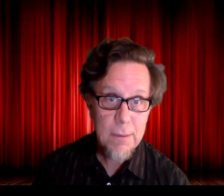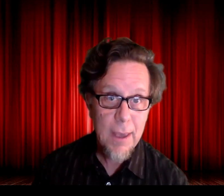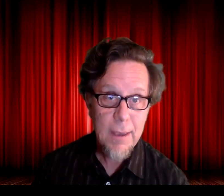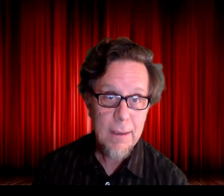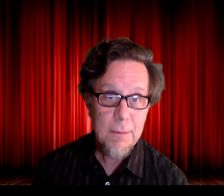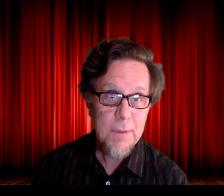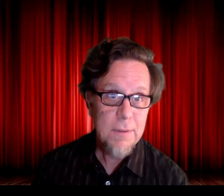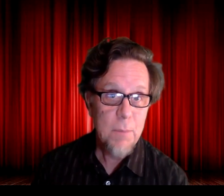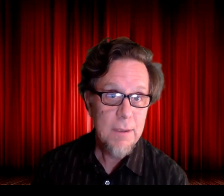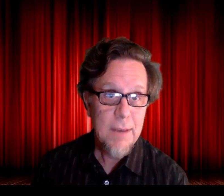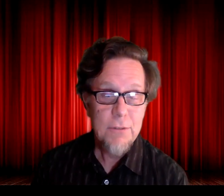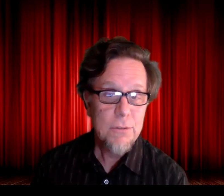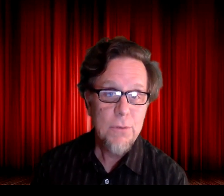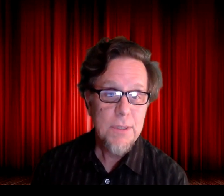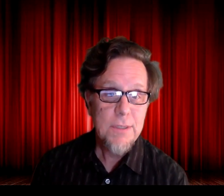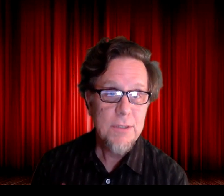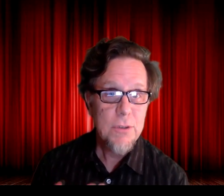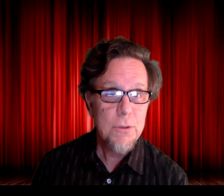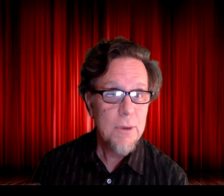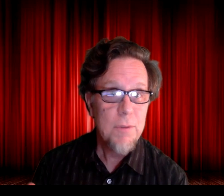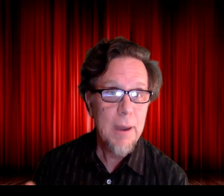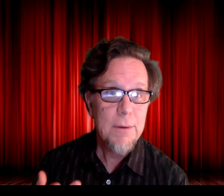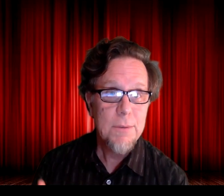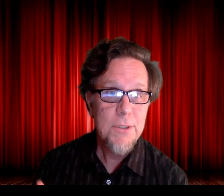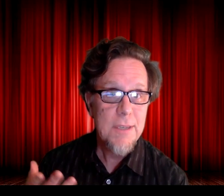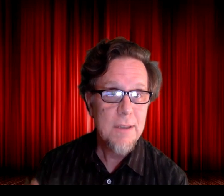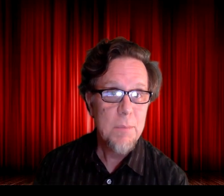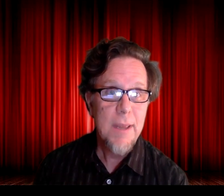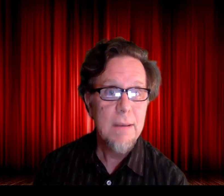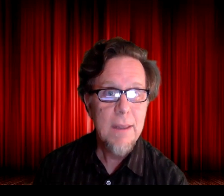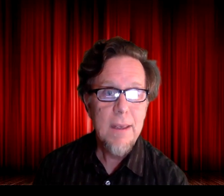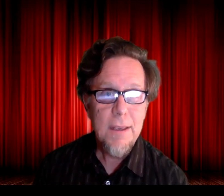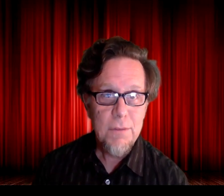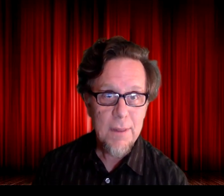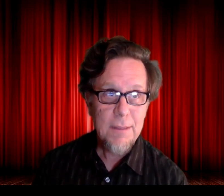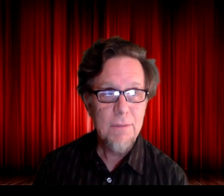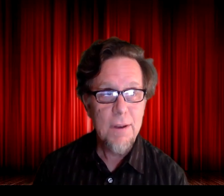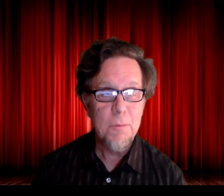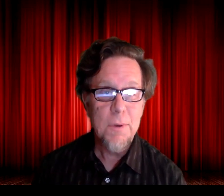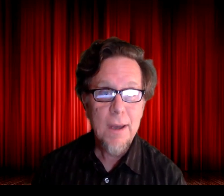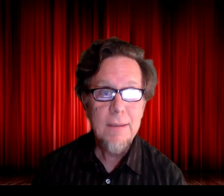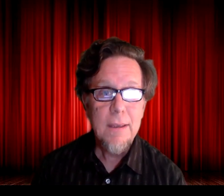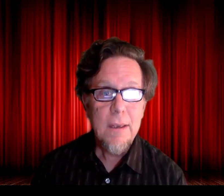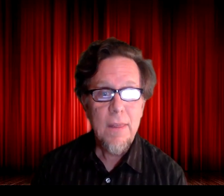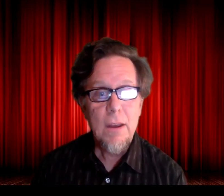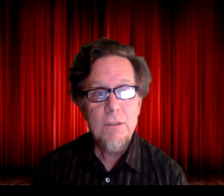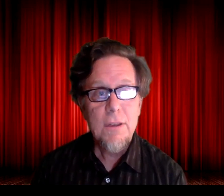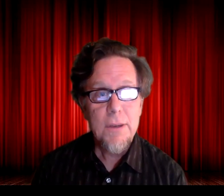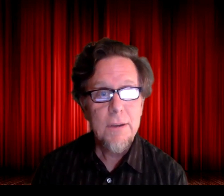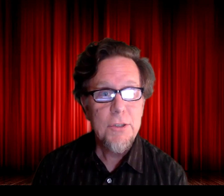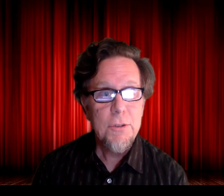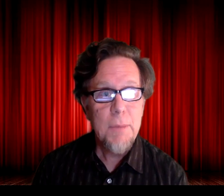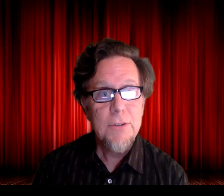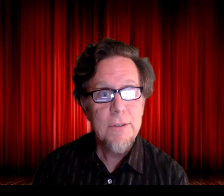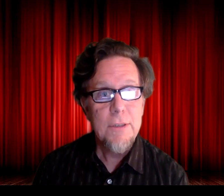hear me okay. This is my natural voice, and so you have the power to adjust up or down if you like the volume or not. Then also,